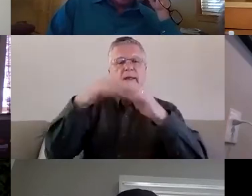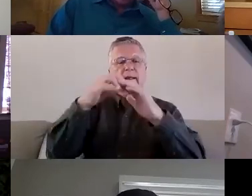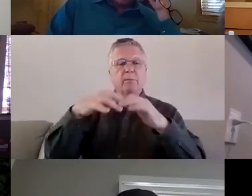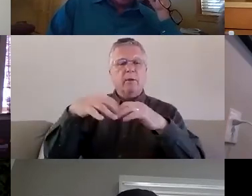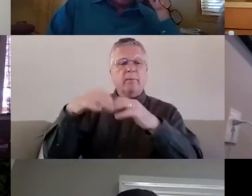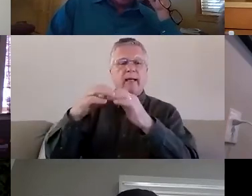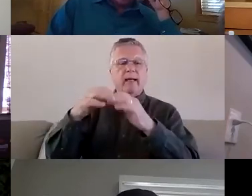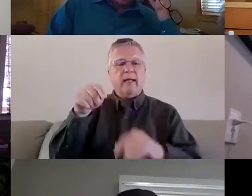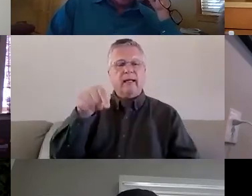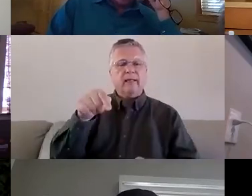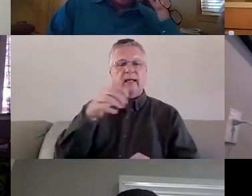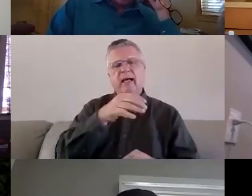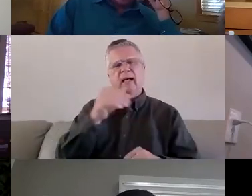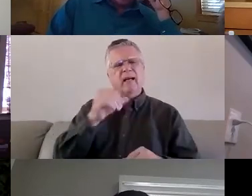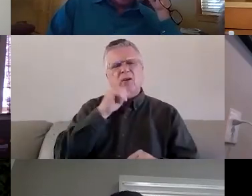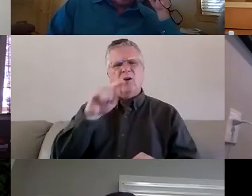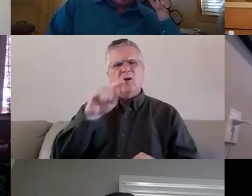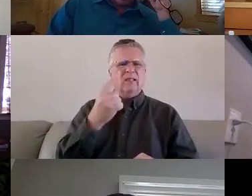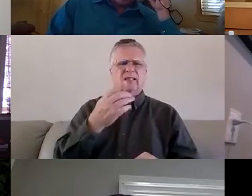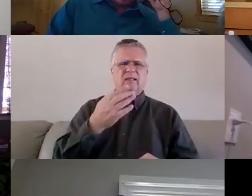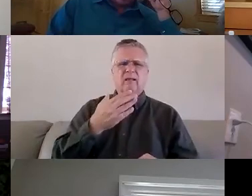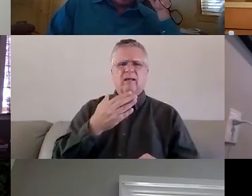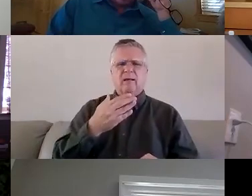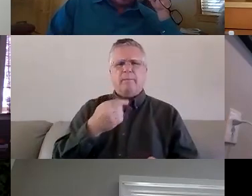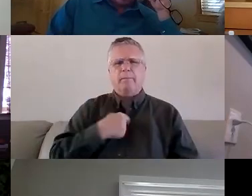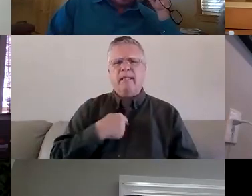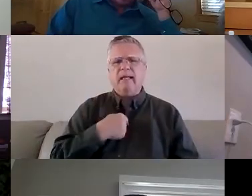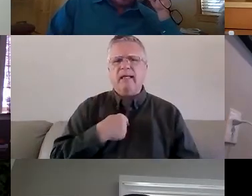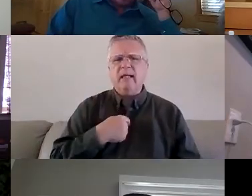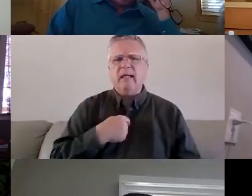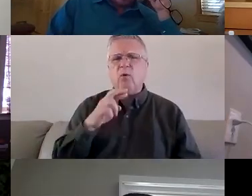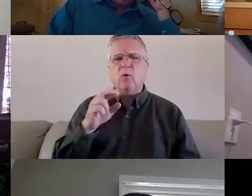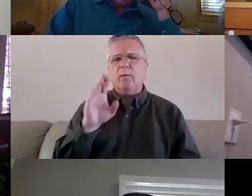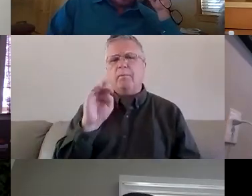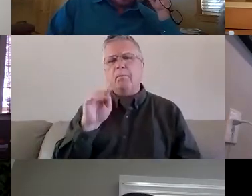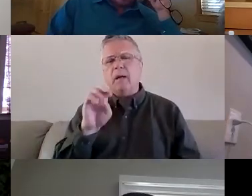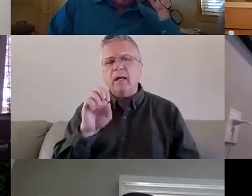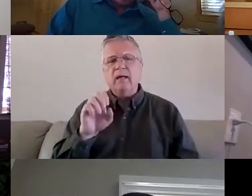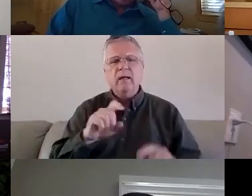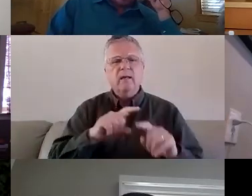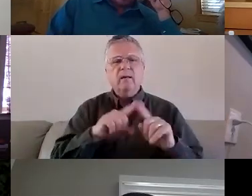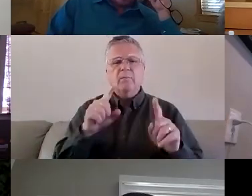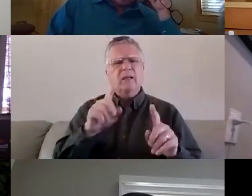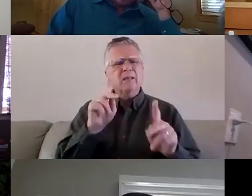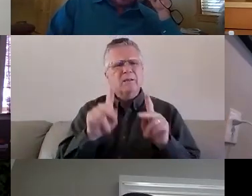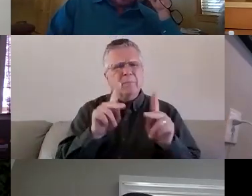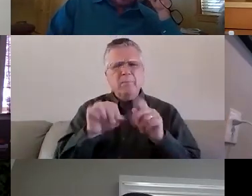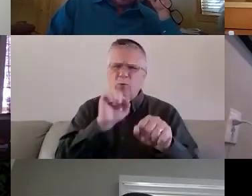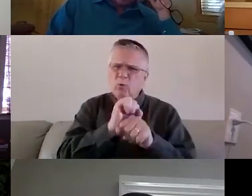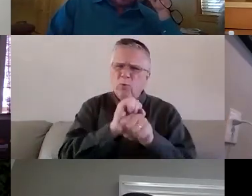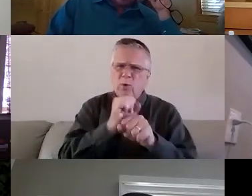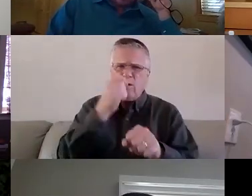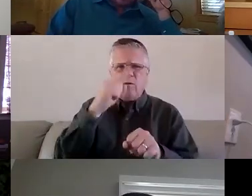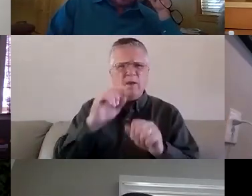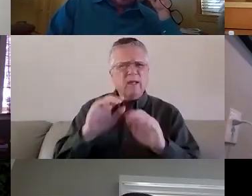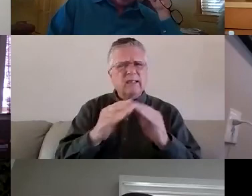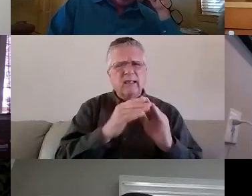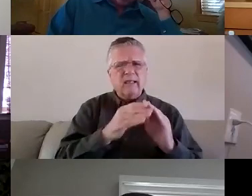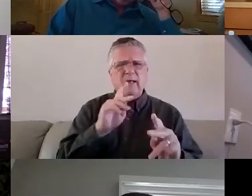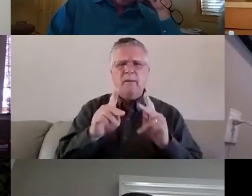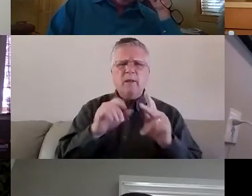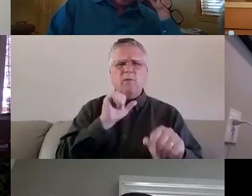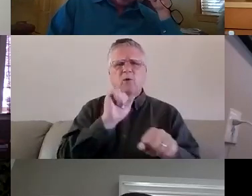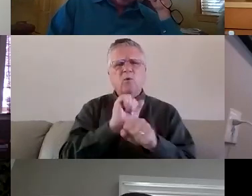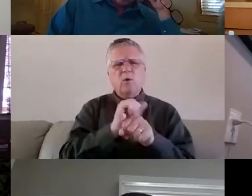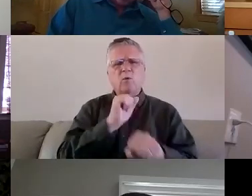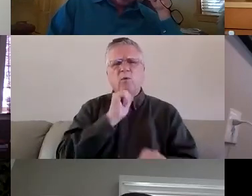not just my board or me, but it's people who work for the city, it's people who work for nonprofit